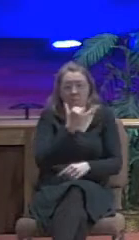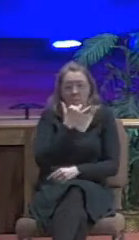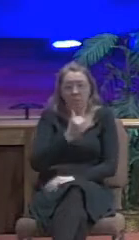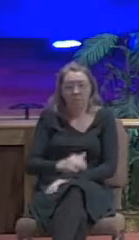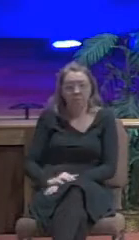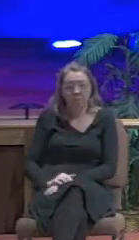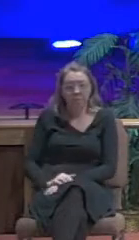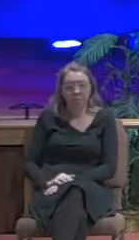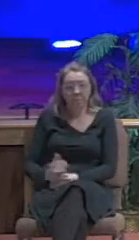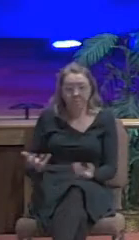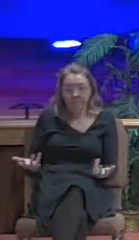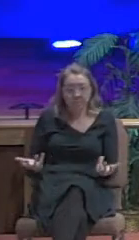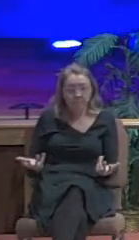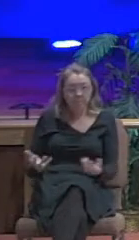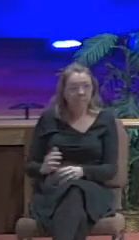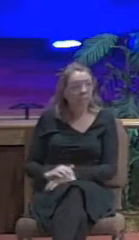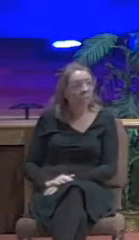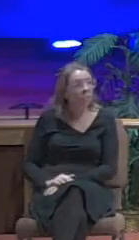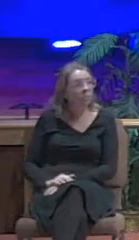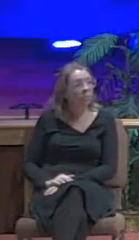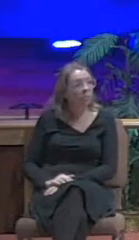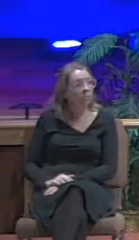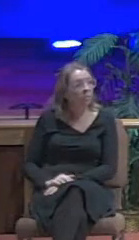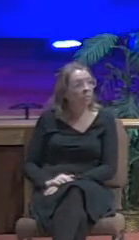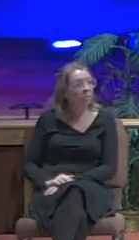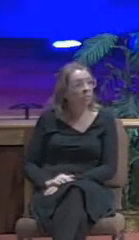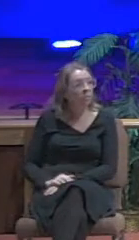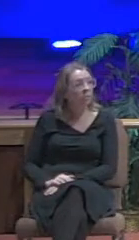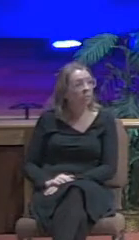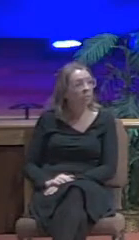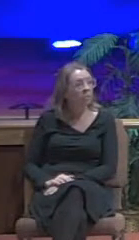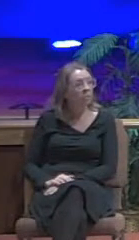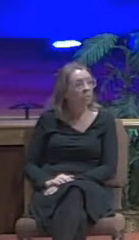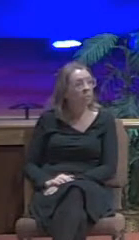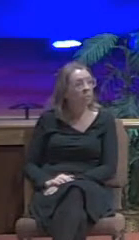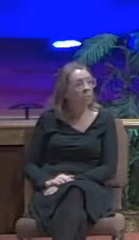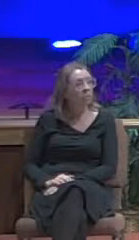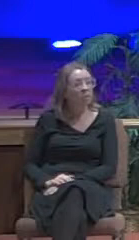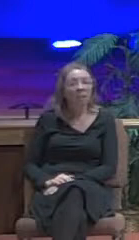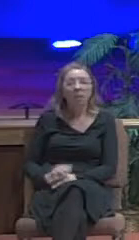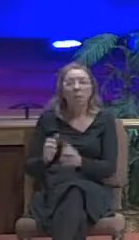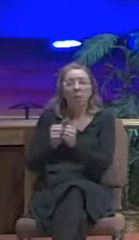We step out from that blessings of God. We rob ourselves.